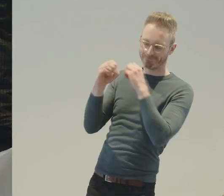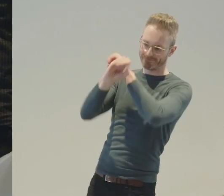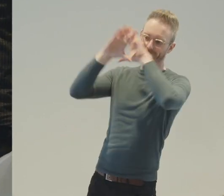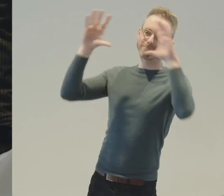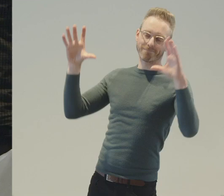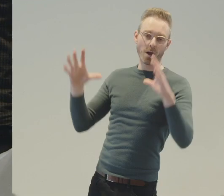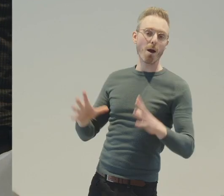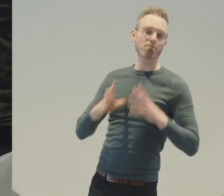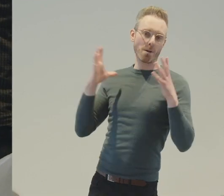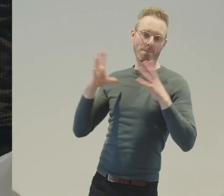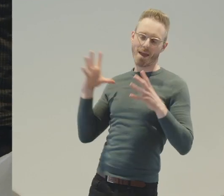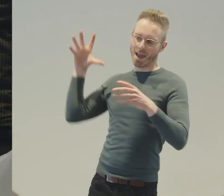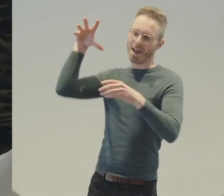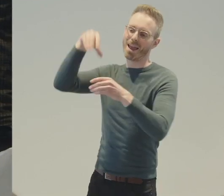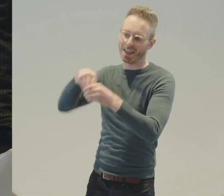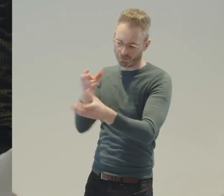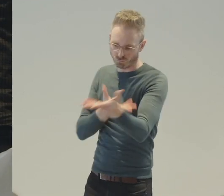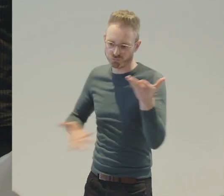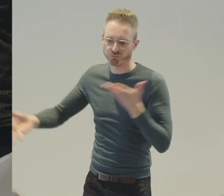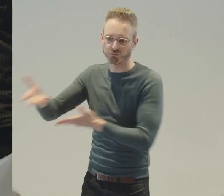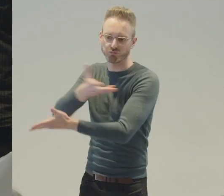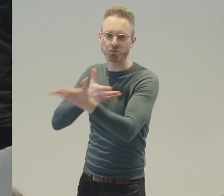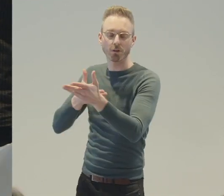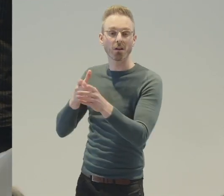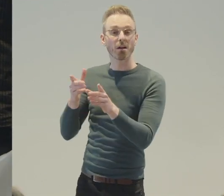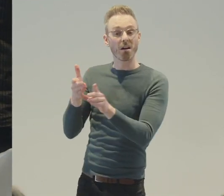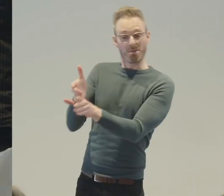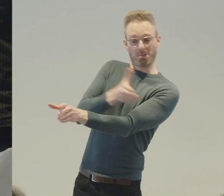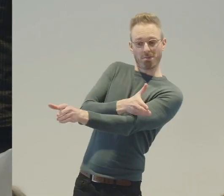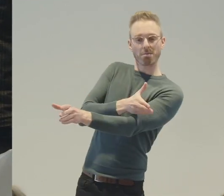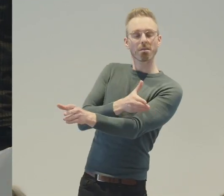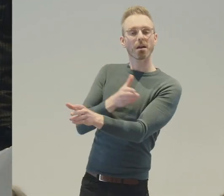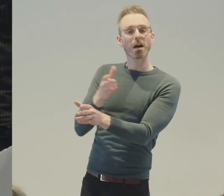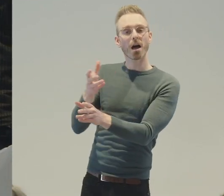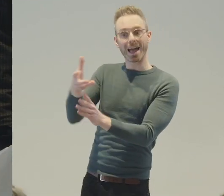agenda, and that's also